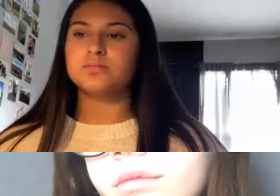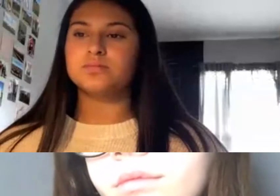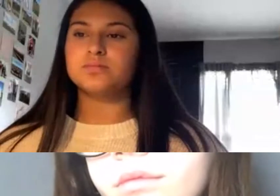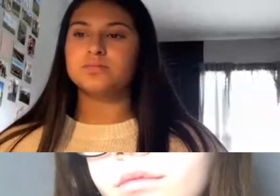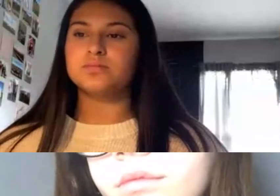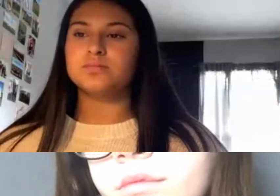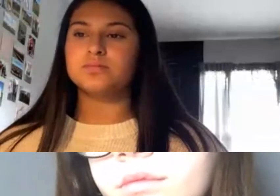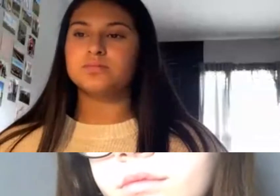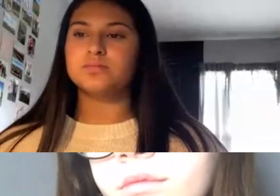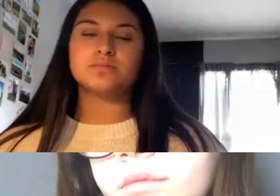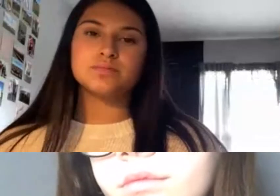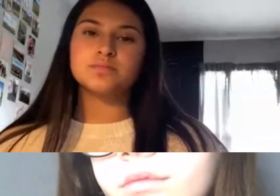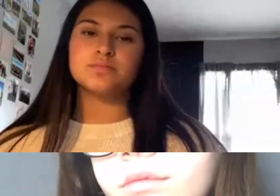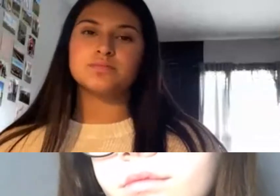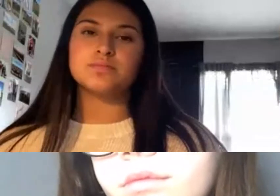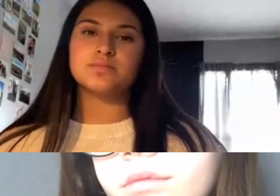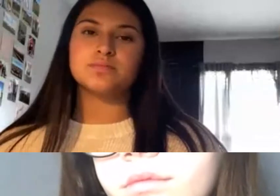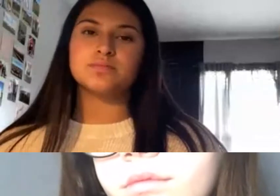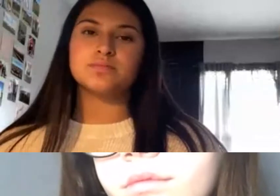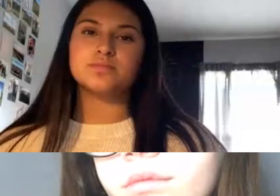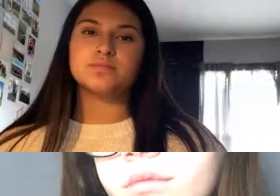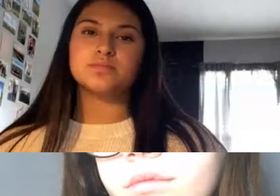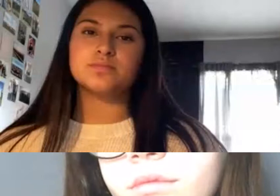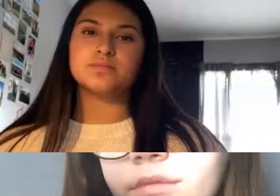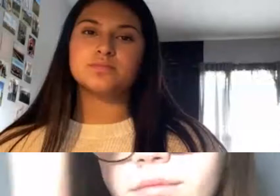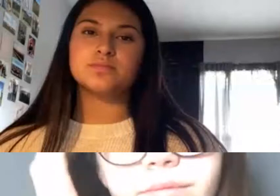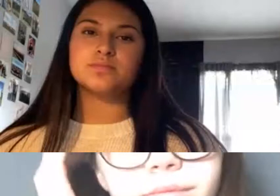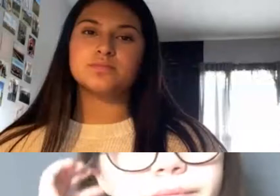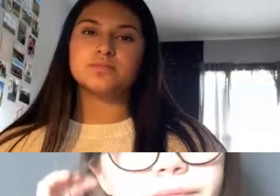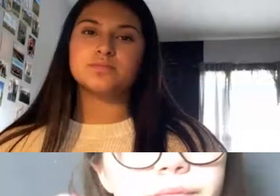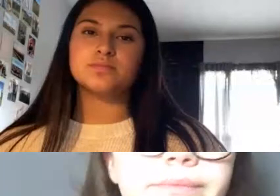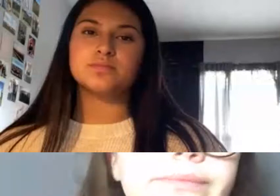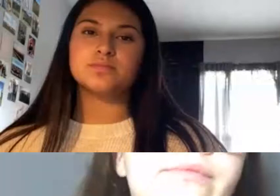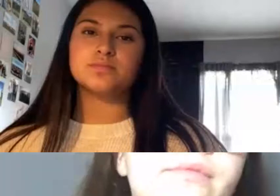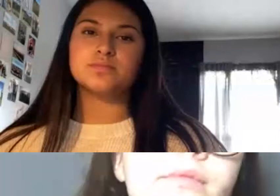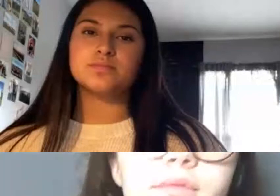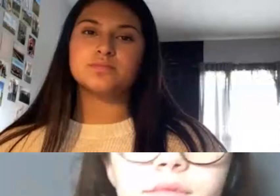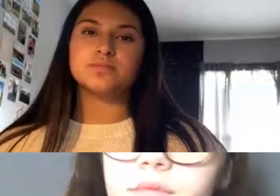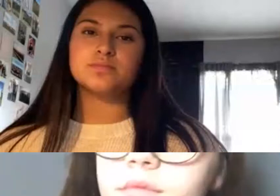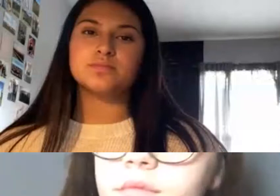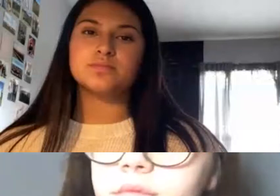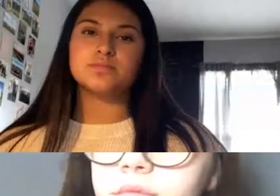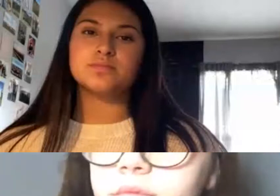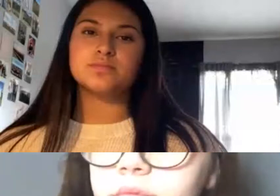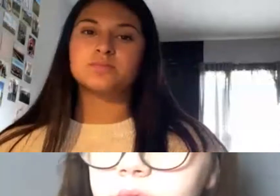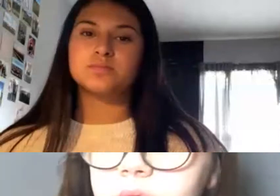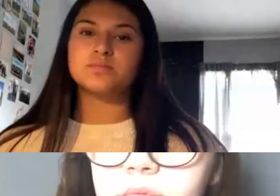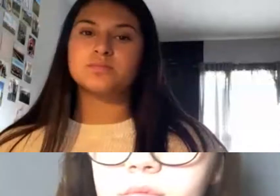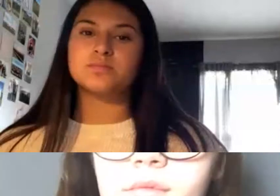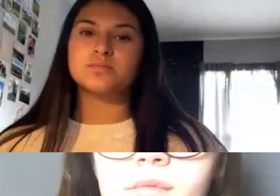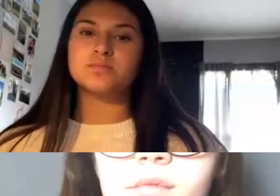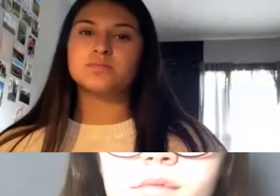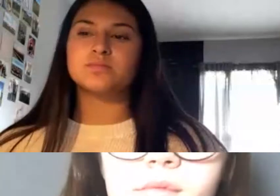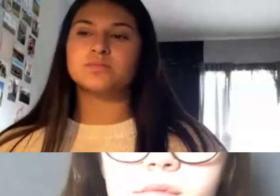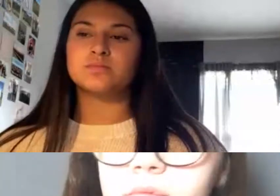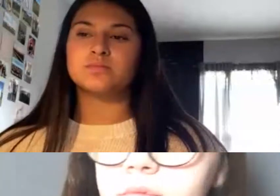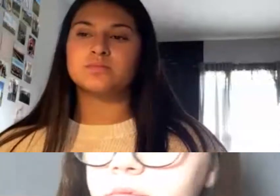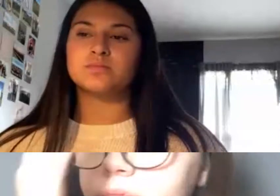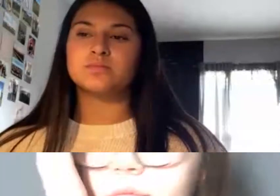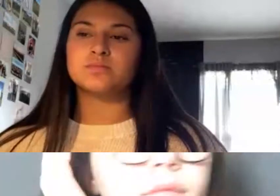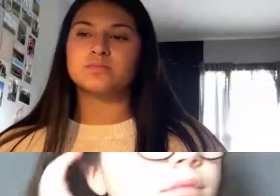staff with the same issues that we present to the superintendent advisory, the teacher advisory, and all the other advisories.